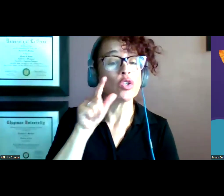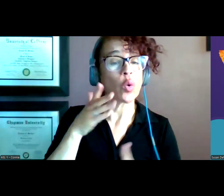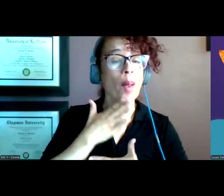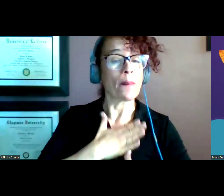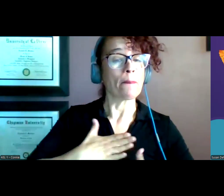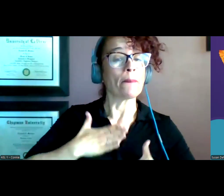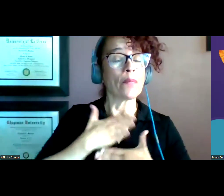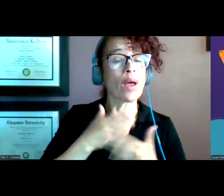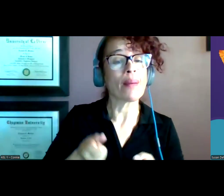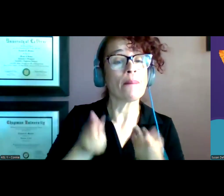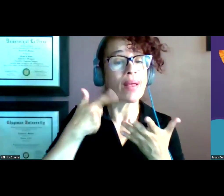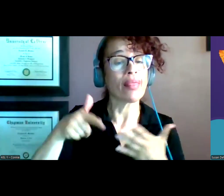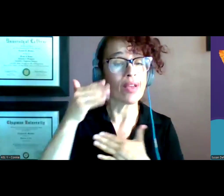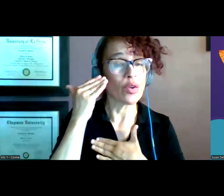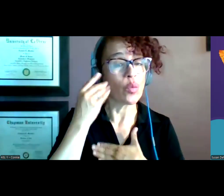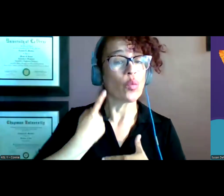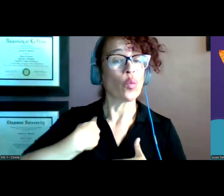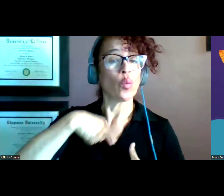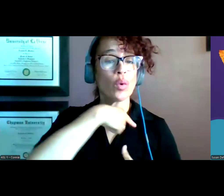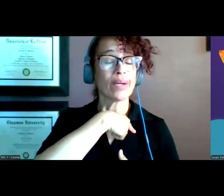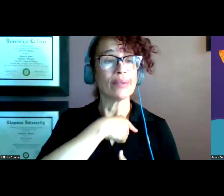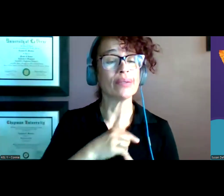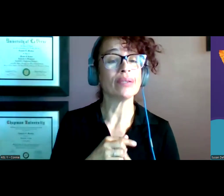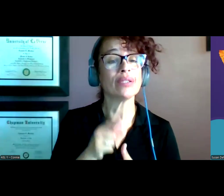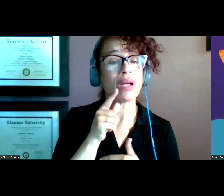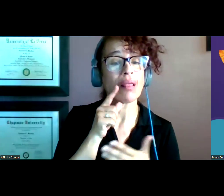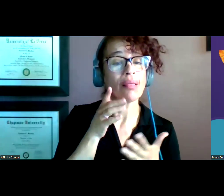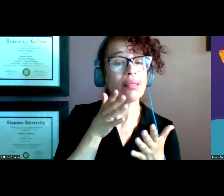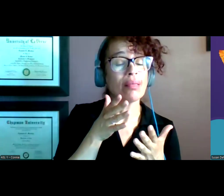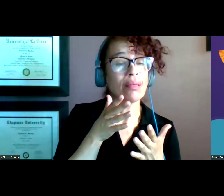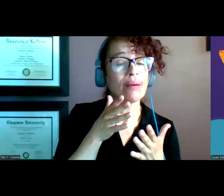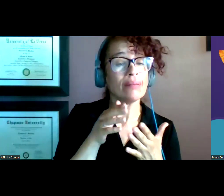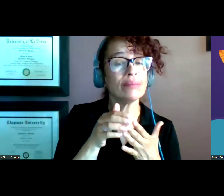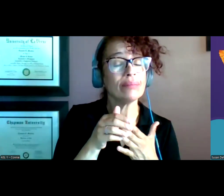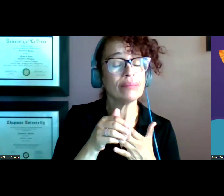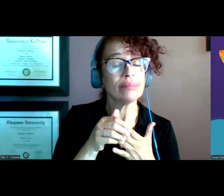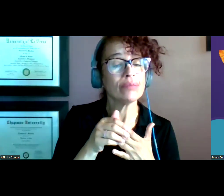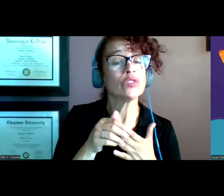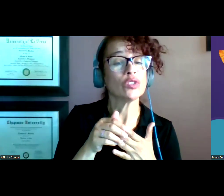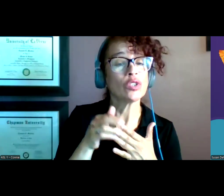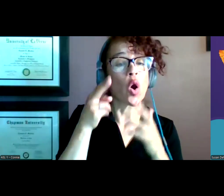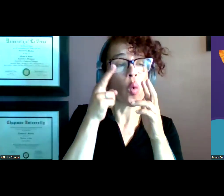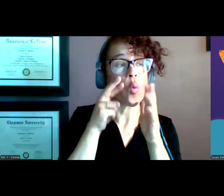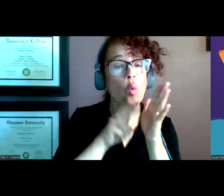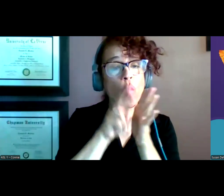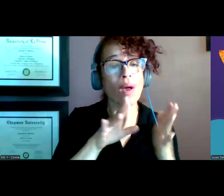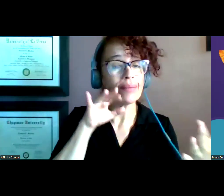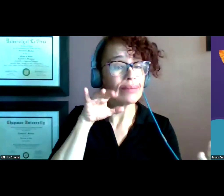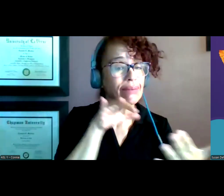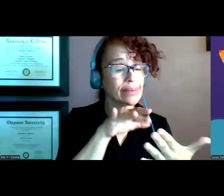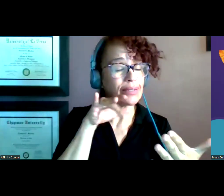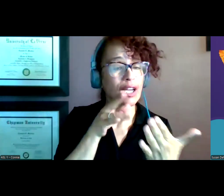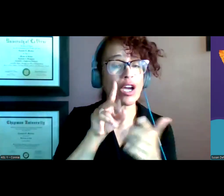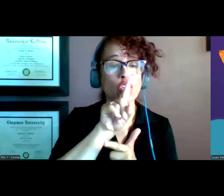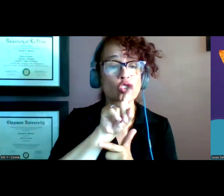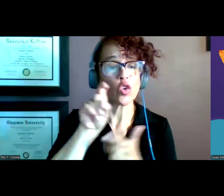pleased. Many of you know that we led a research study and